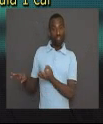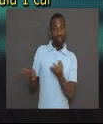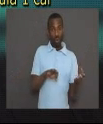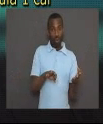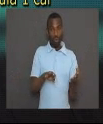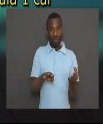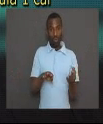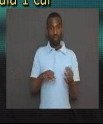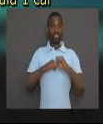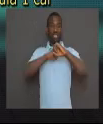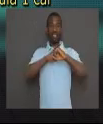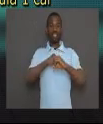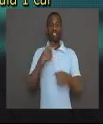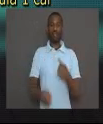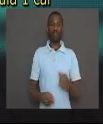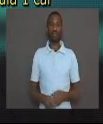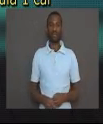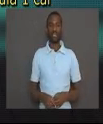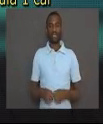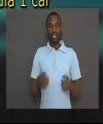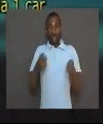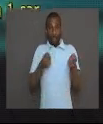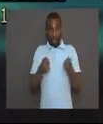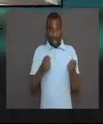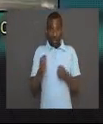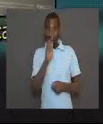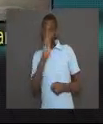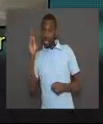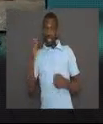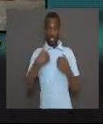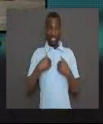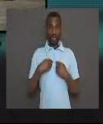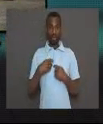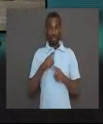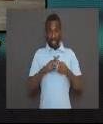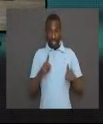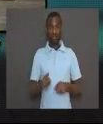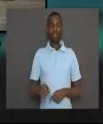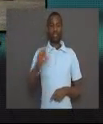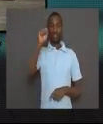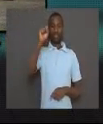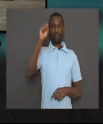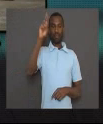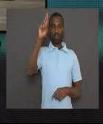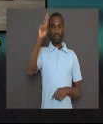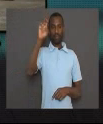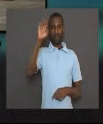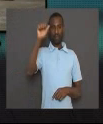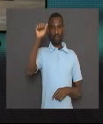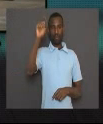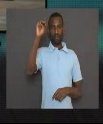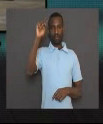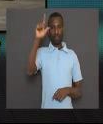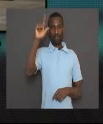The car on the right is streamlined, meaning it is shaped in a